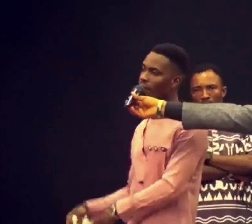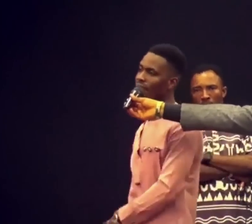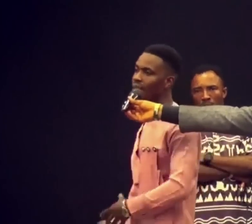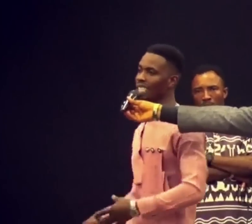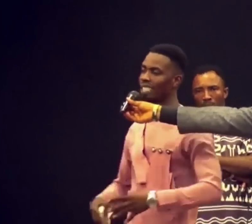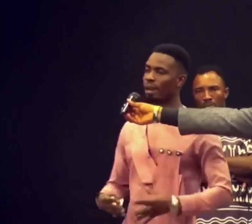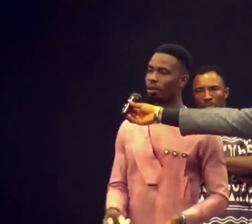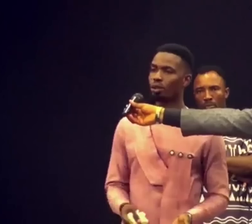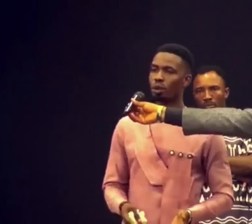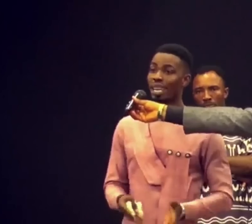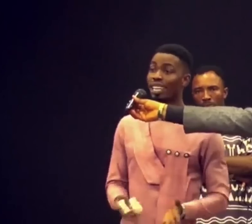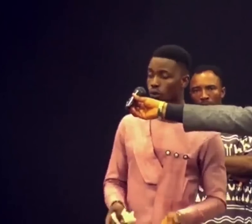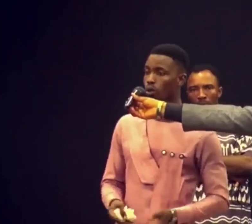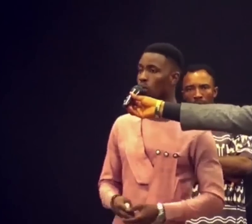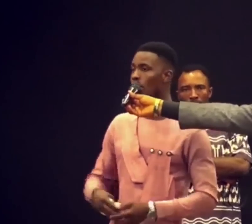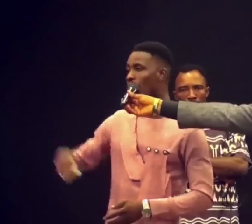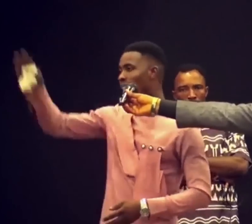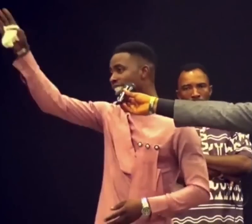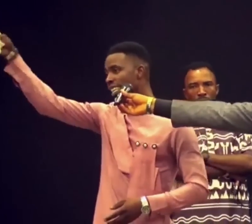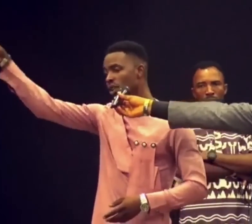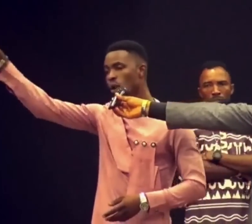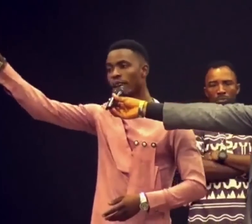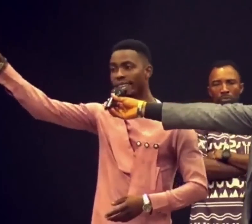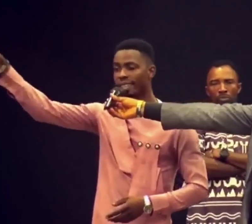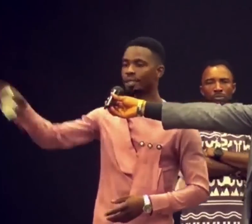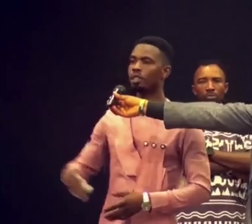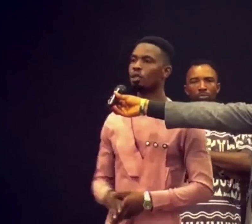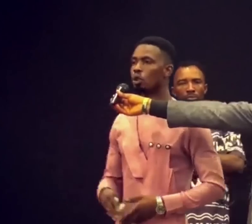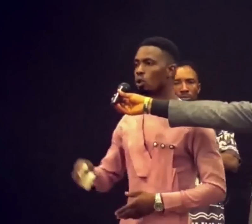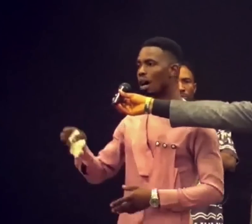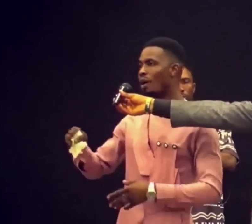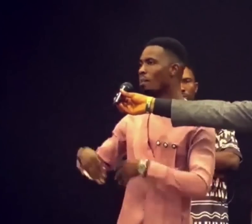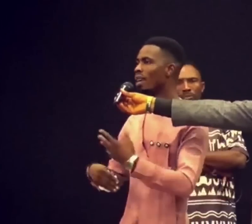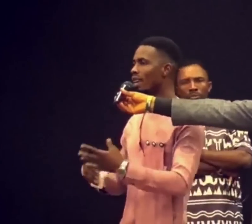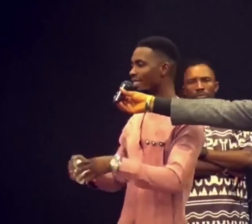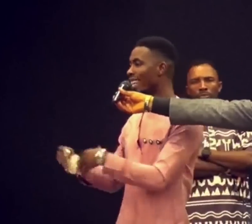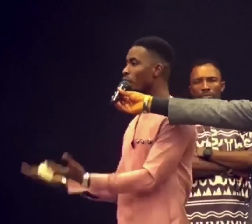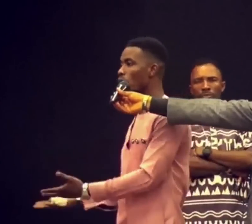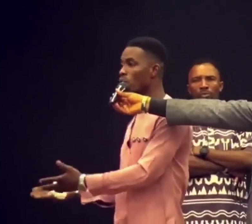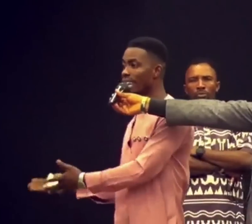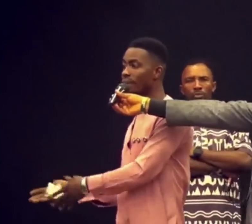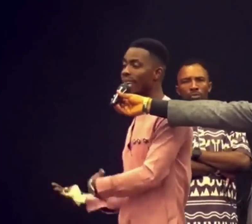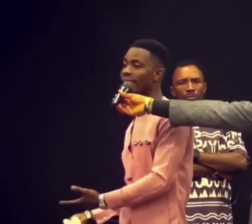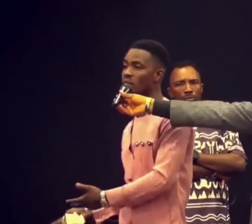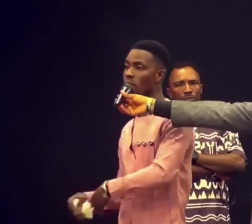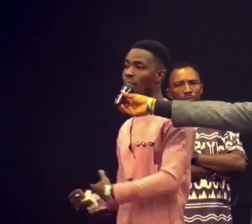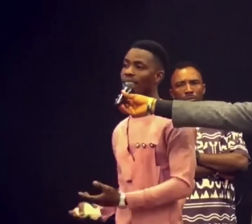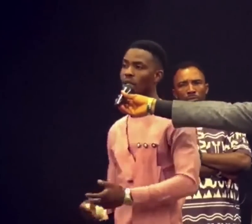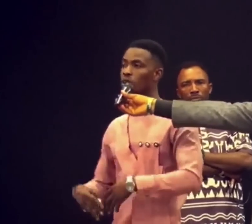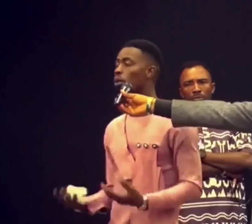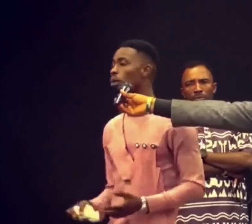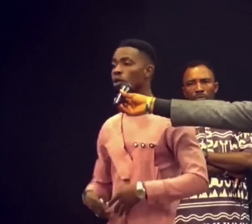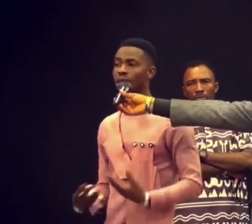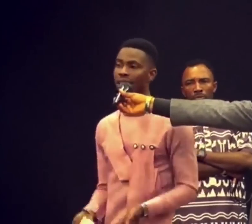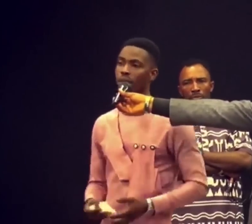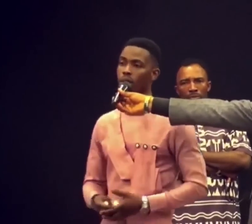tan daddy mi asase marun sinu merin sinu moto ba ye die ogere so awa pe roadside mechanic ko ba wa se won ti